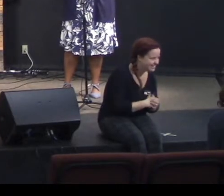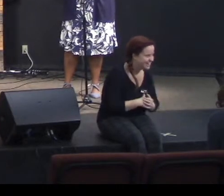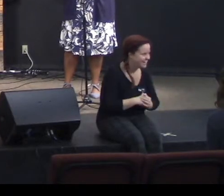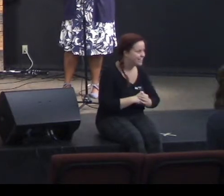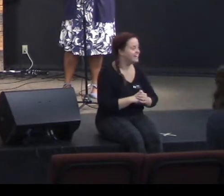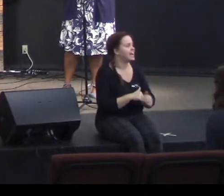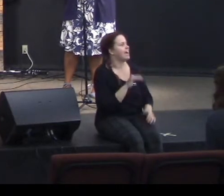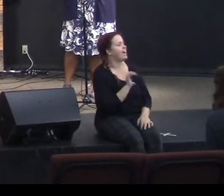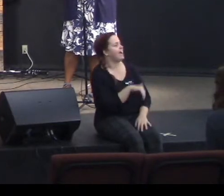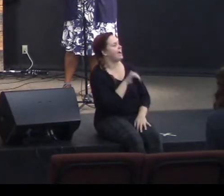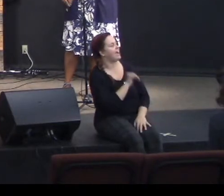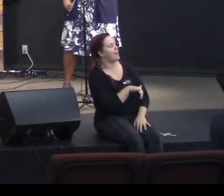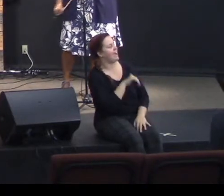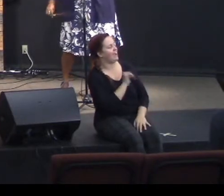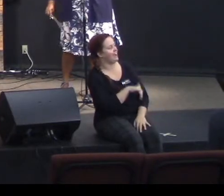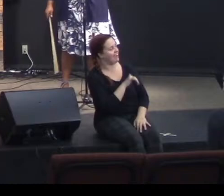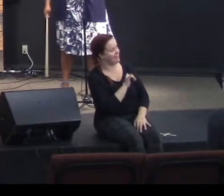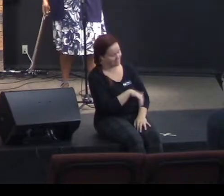Ah.